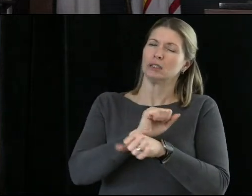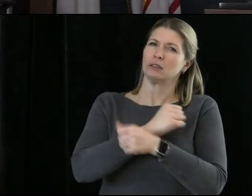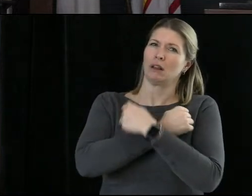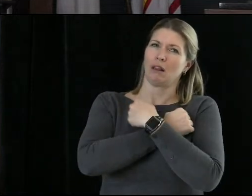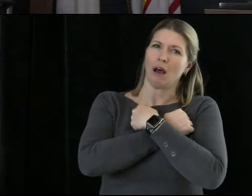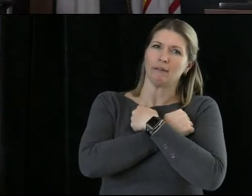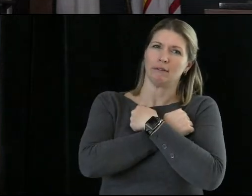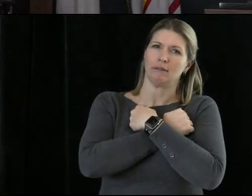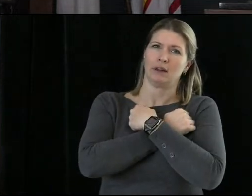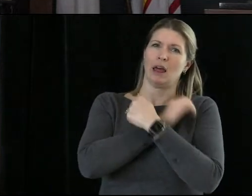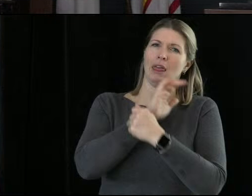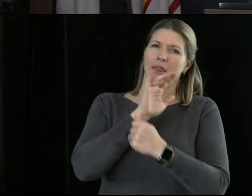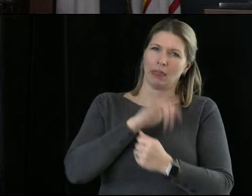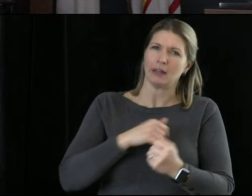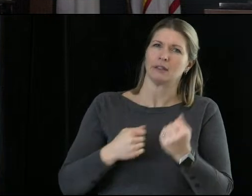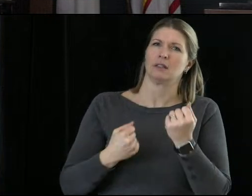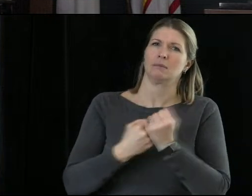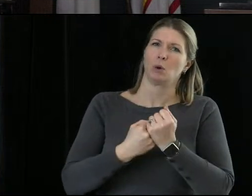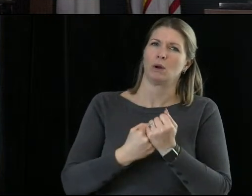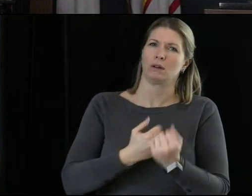support.